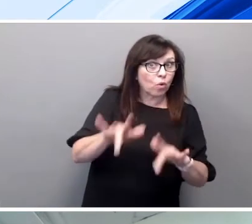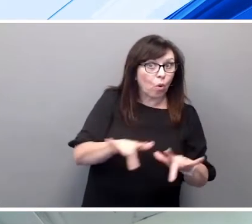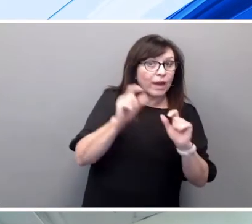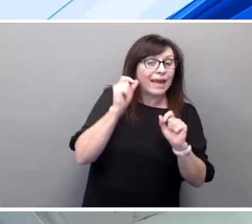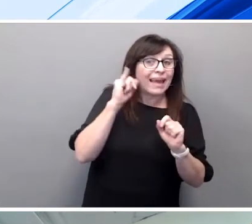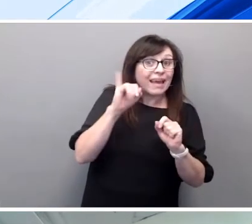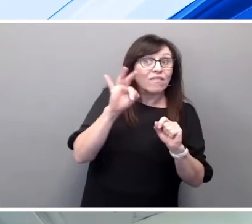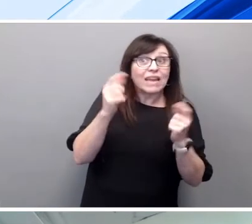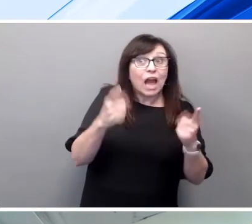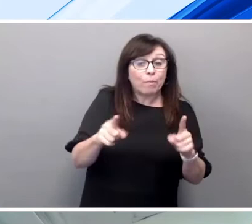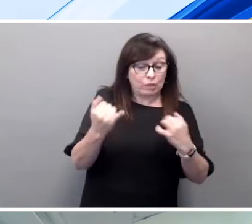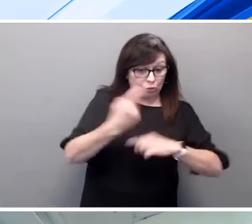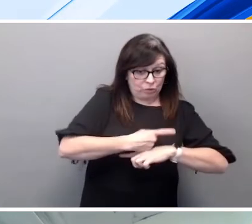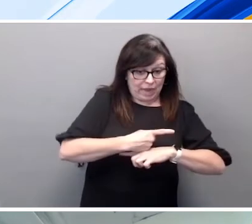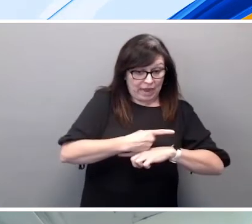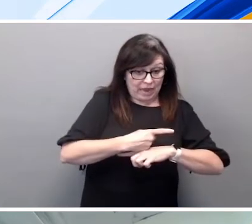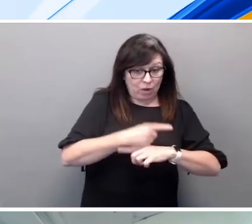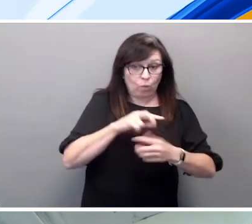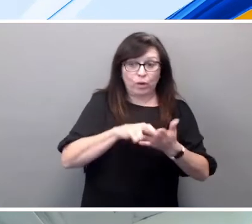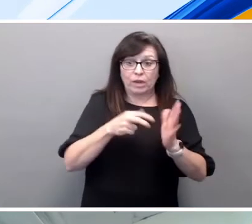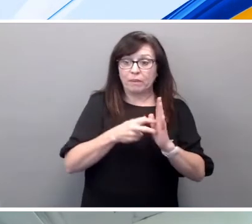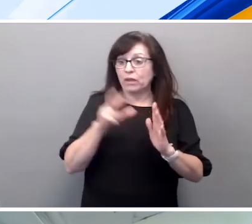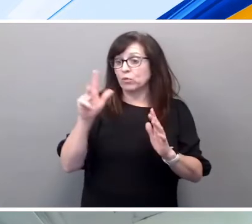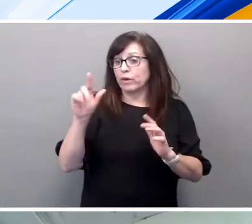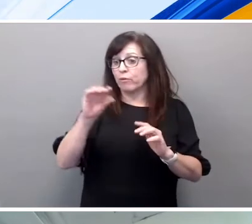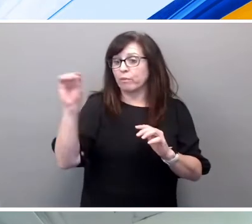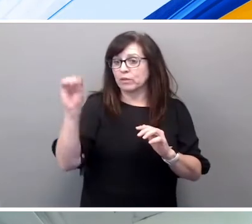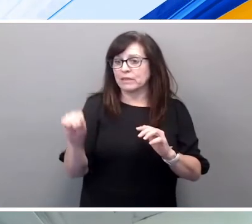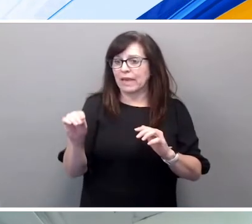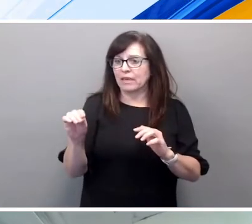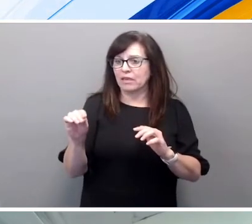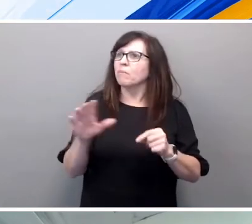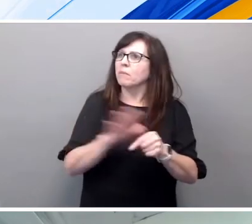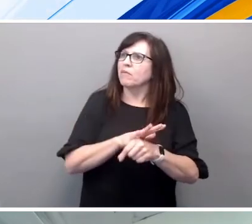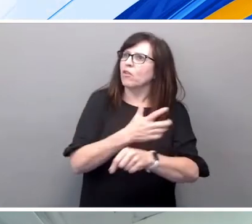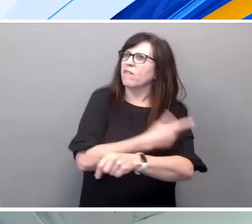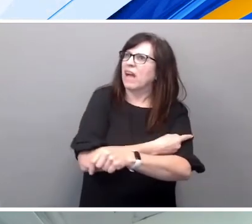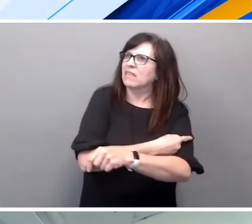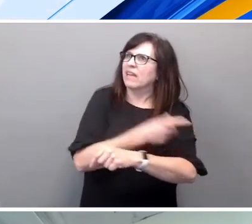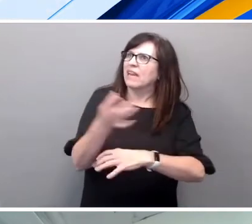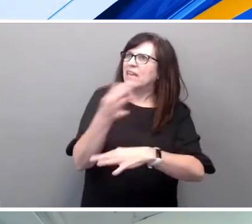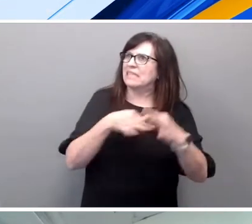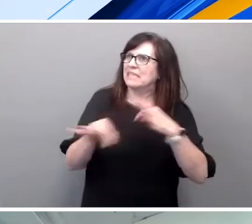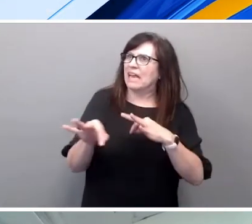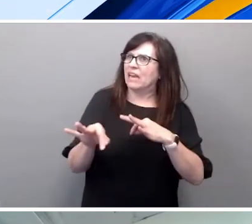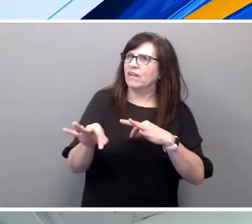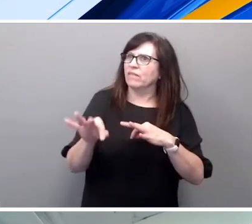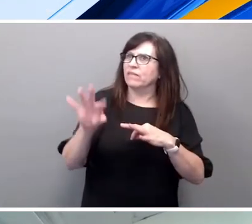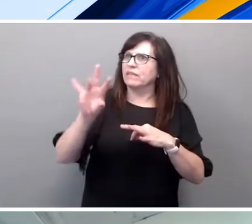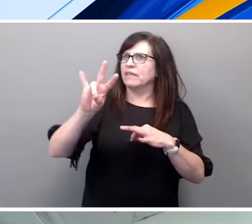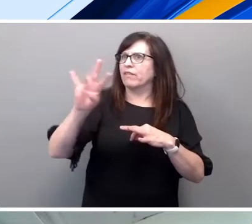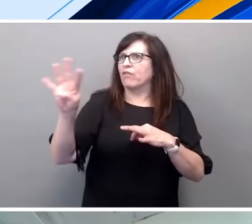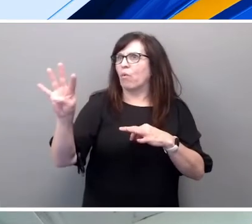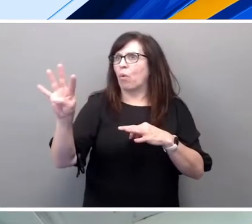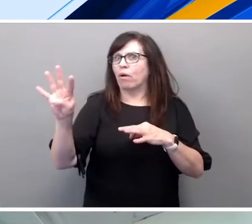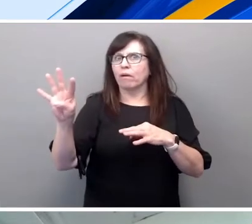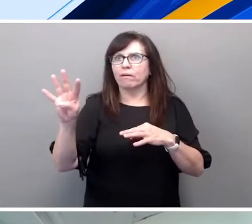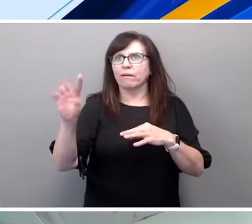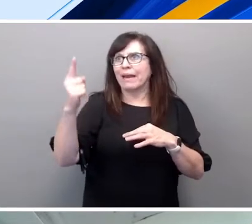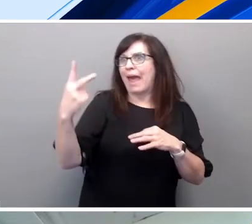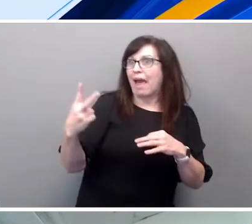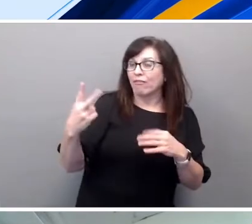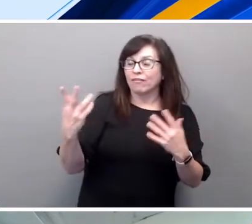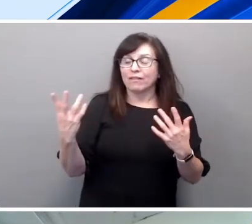happened today, would suddenly 23% of New Mexicans be fully vaccinated instead of 74.5%?